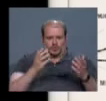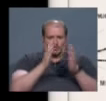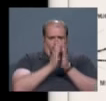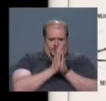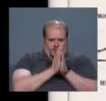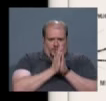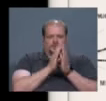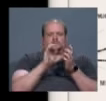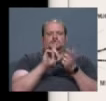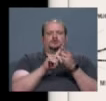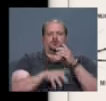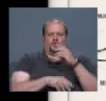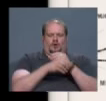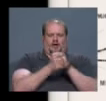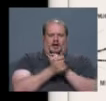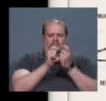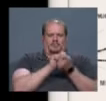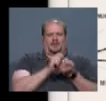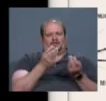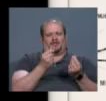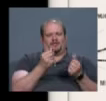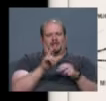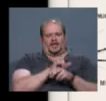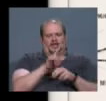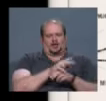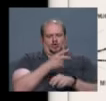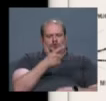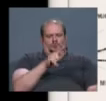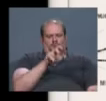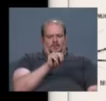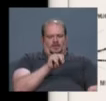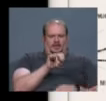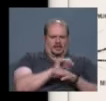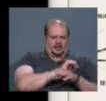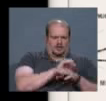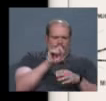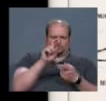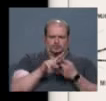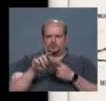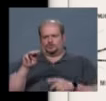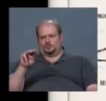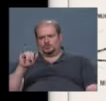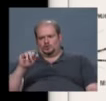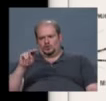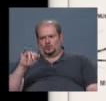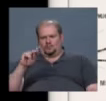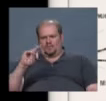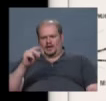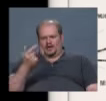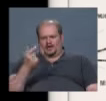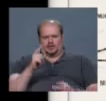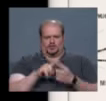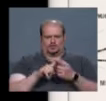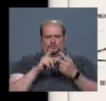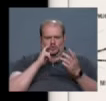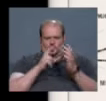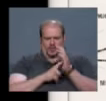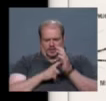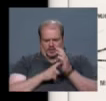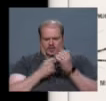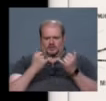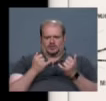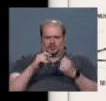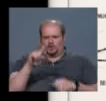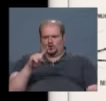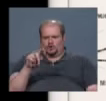is to amend the land use plan from industrial to mining to recognize the